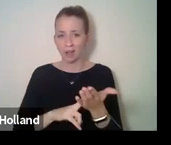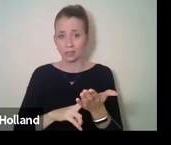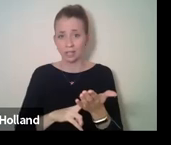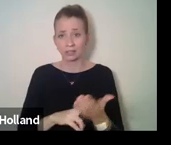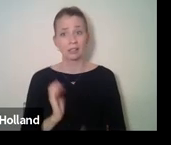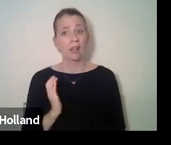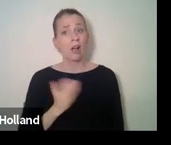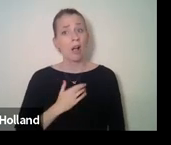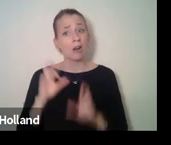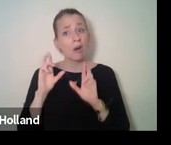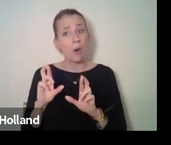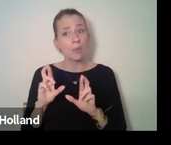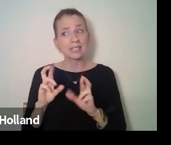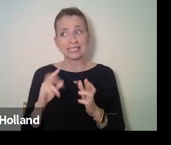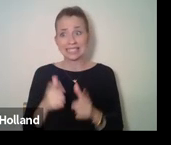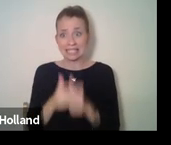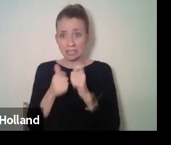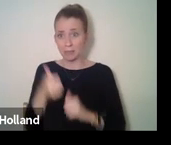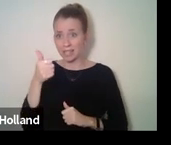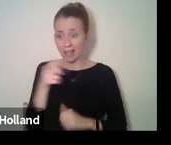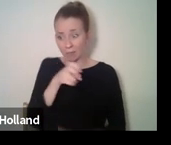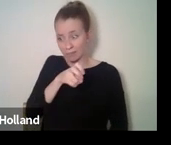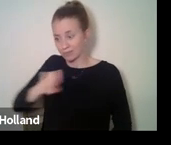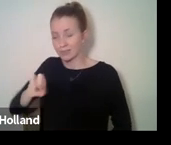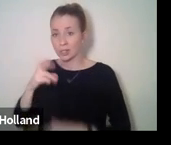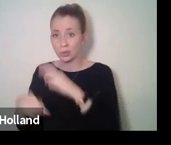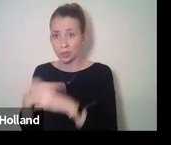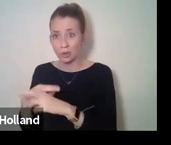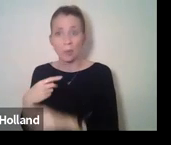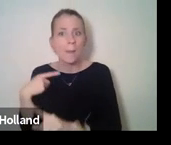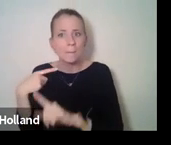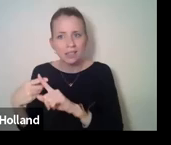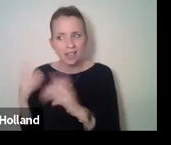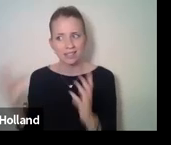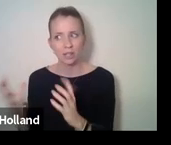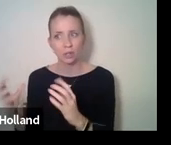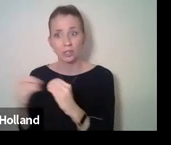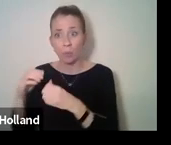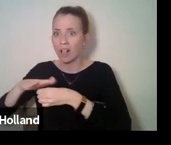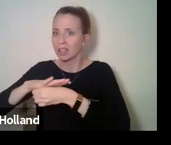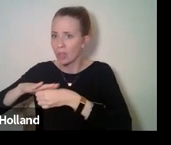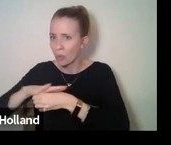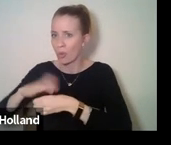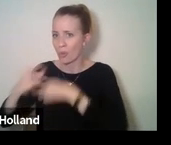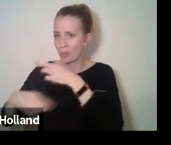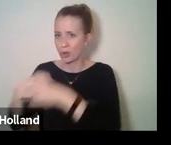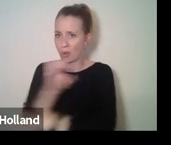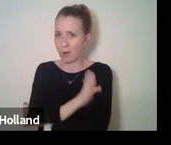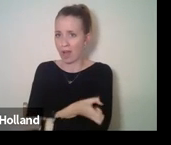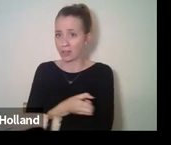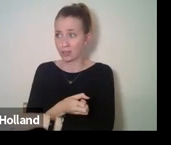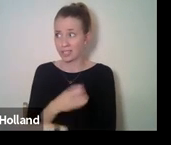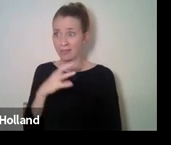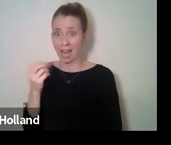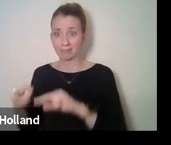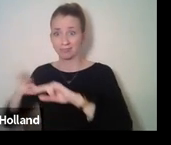transition to renewable energy and encourage local renewable energy development and jobs. If you look at the